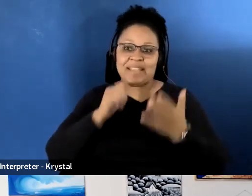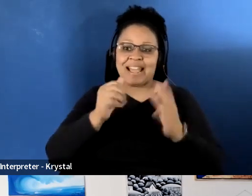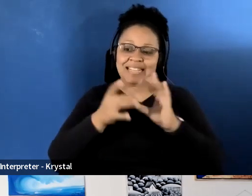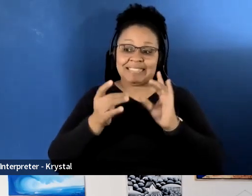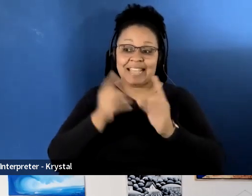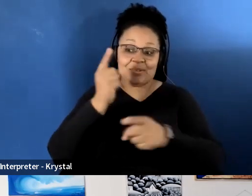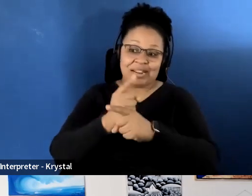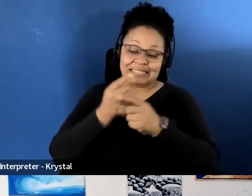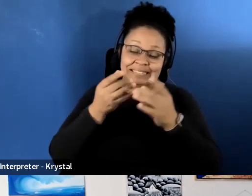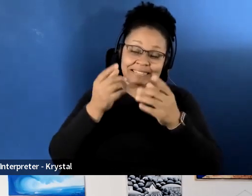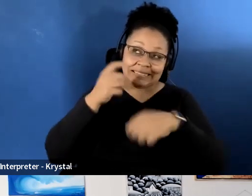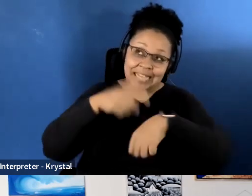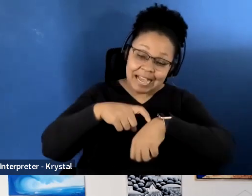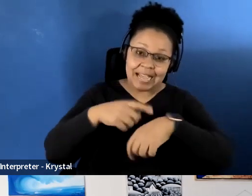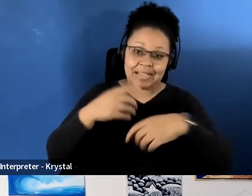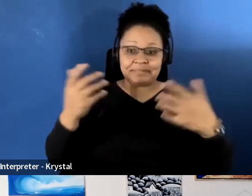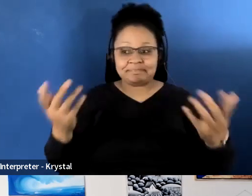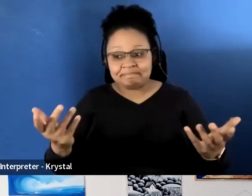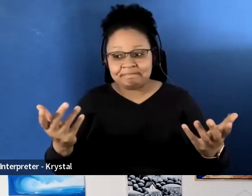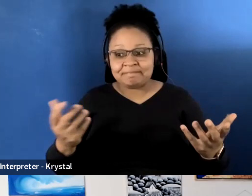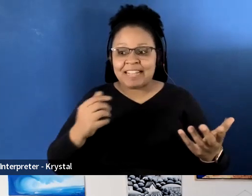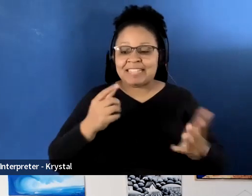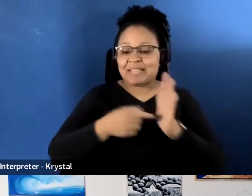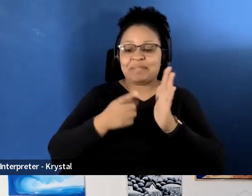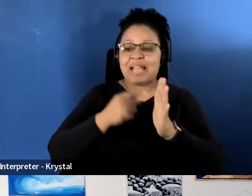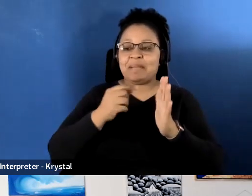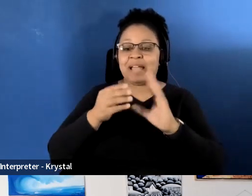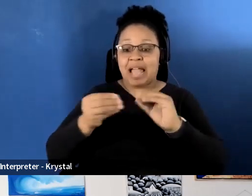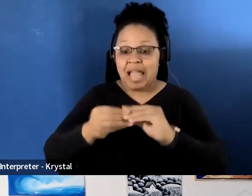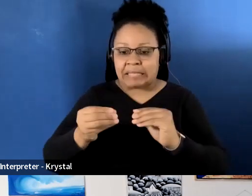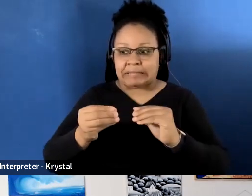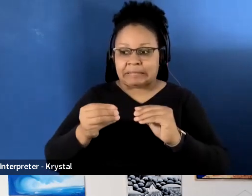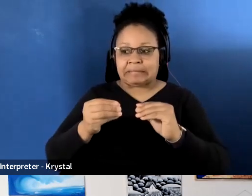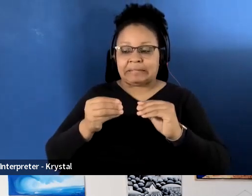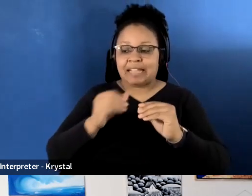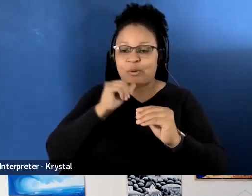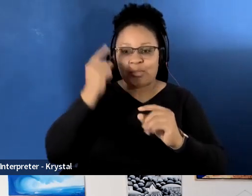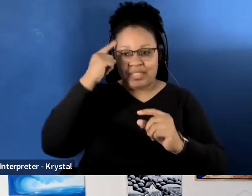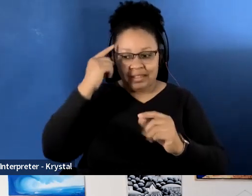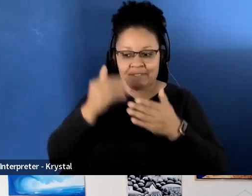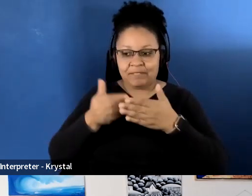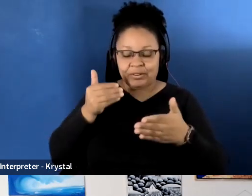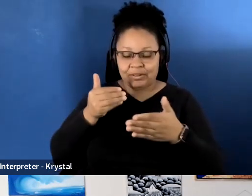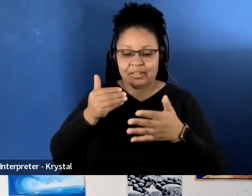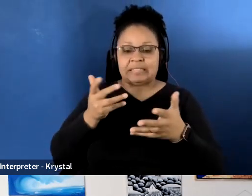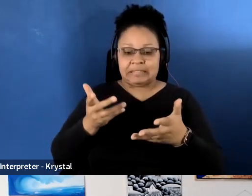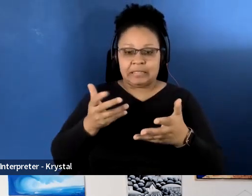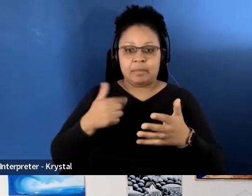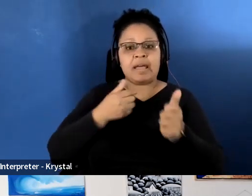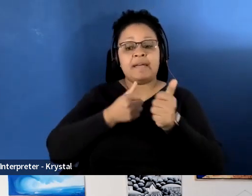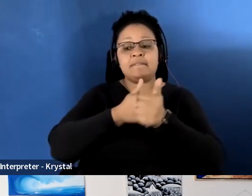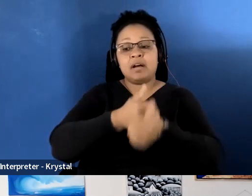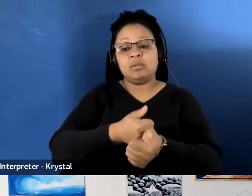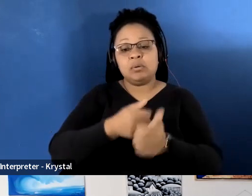right time because, I don't think sometimes before things come out, but I've always followed the policy to be